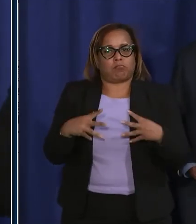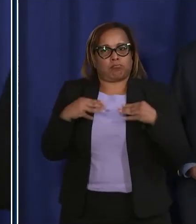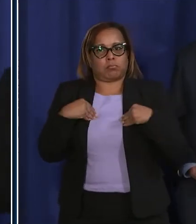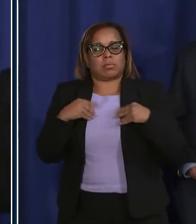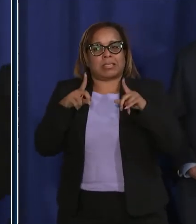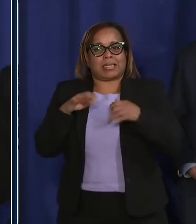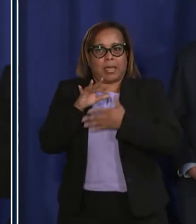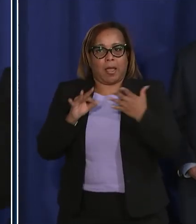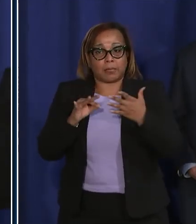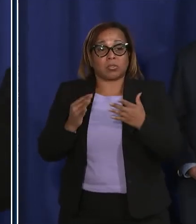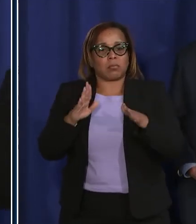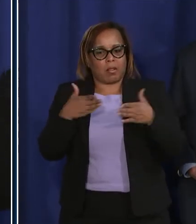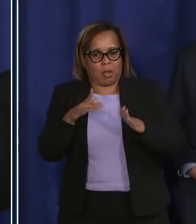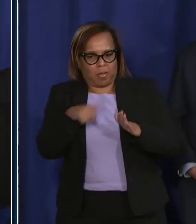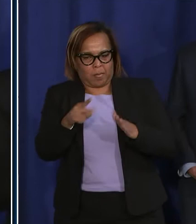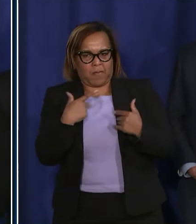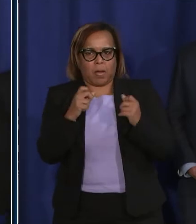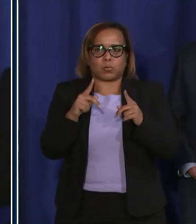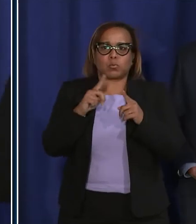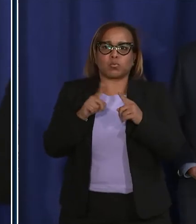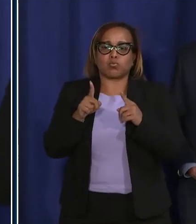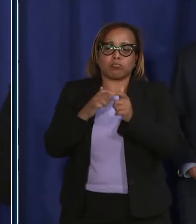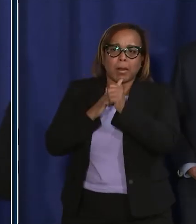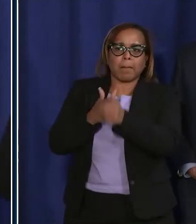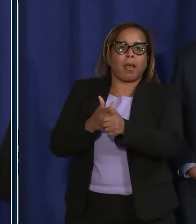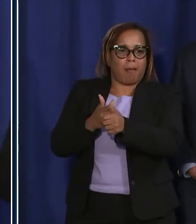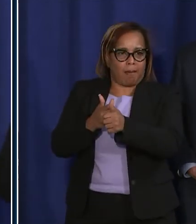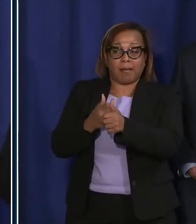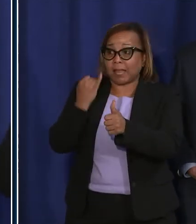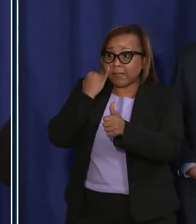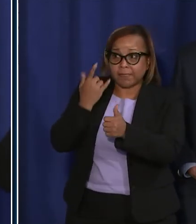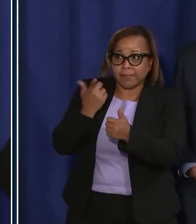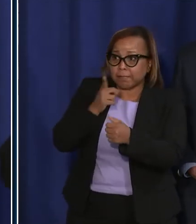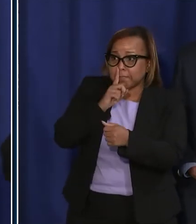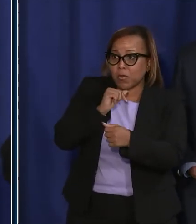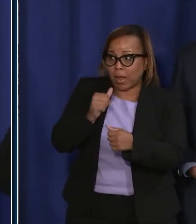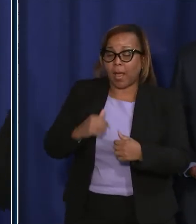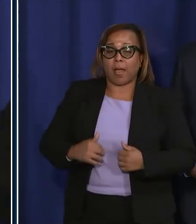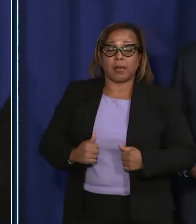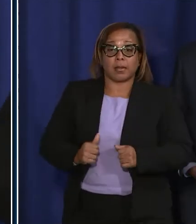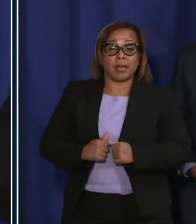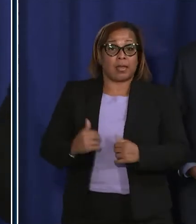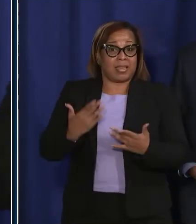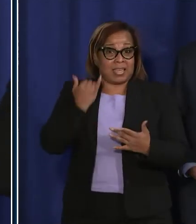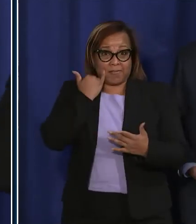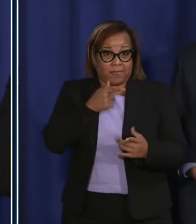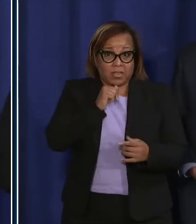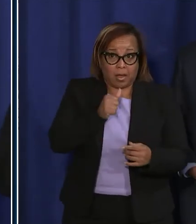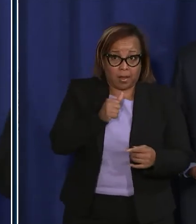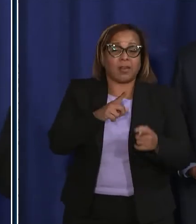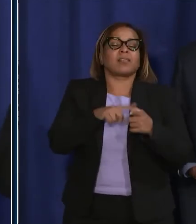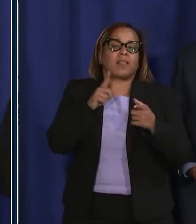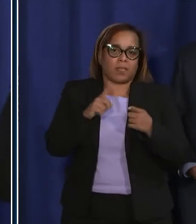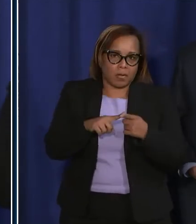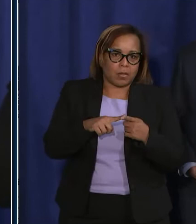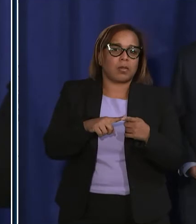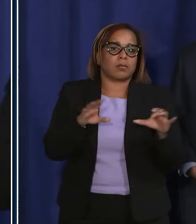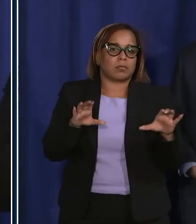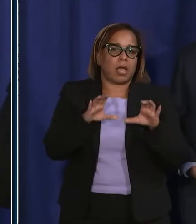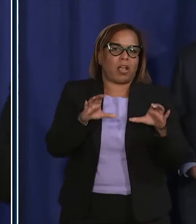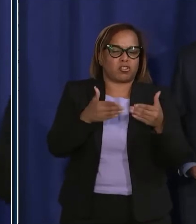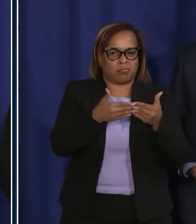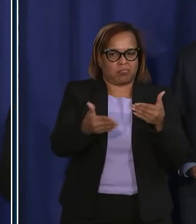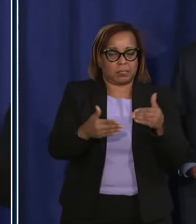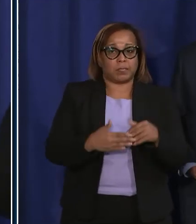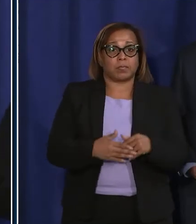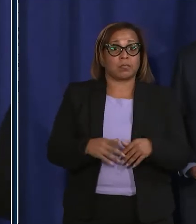those individuals with the opportunity to be in compliant if in fact they're not, and then in instances where they're not, taking action from there. And so